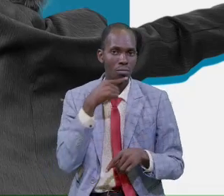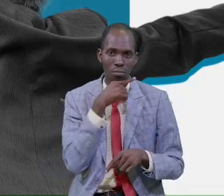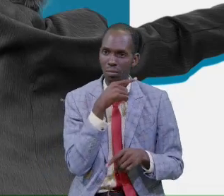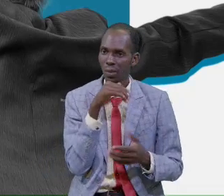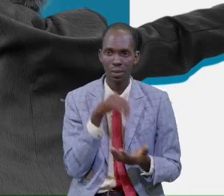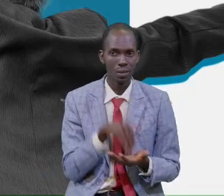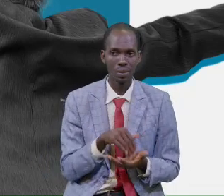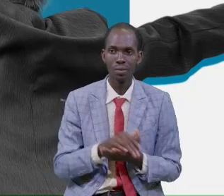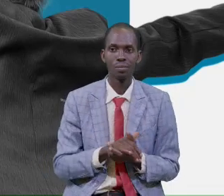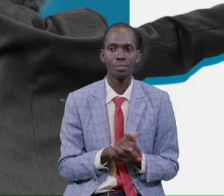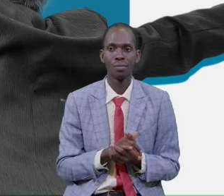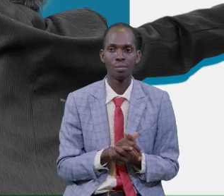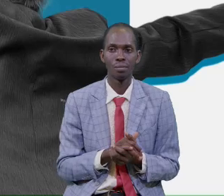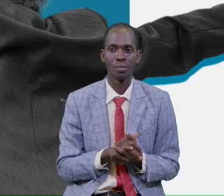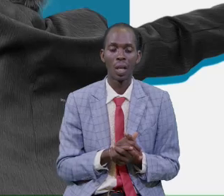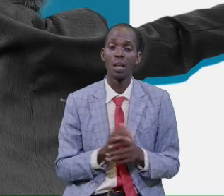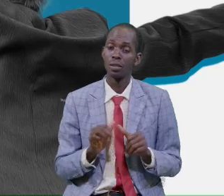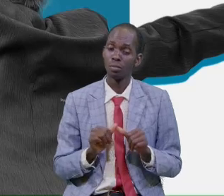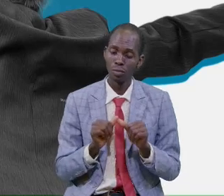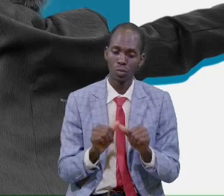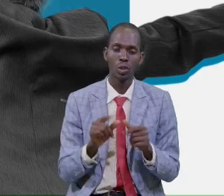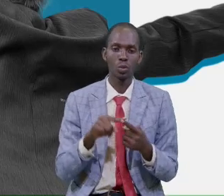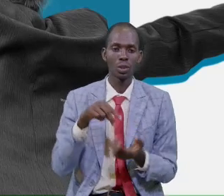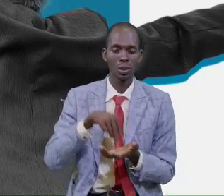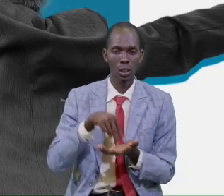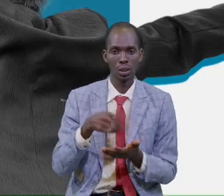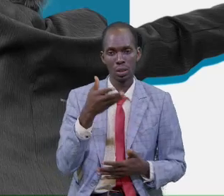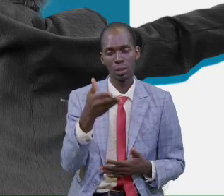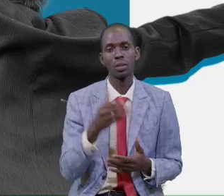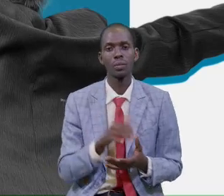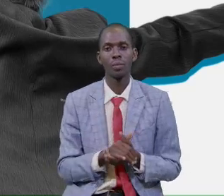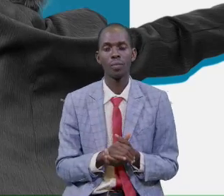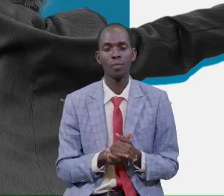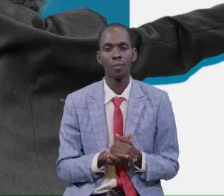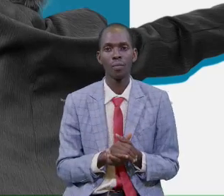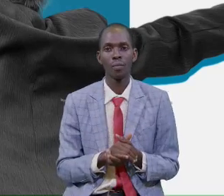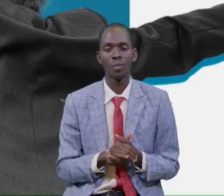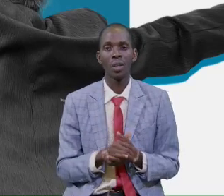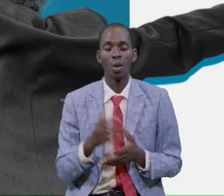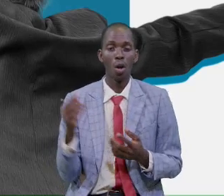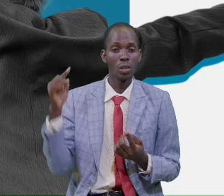Keep on standing until the counselors reach you.